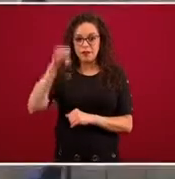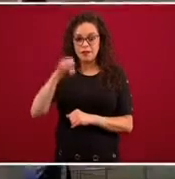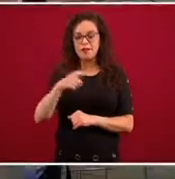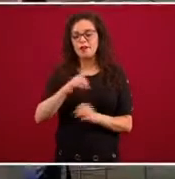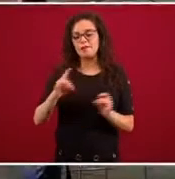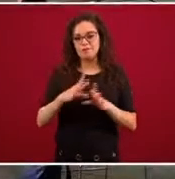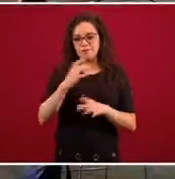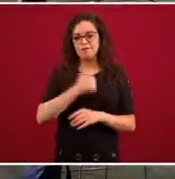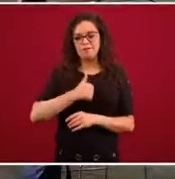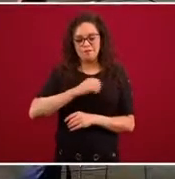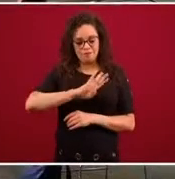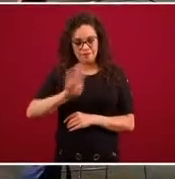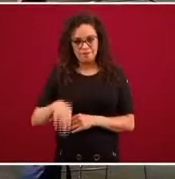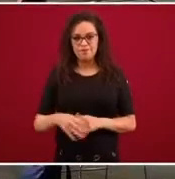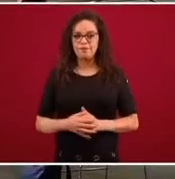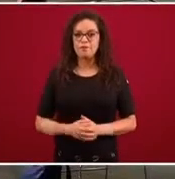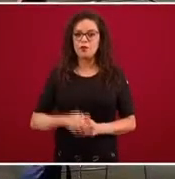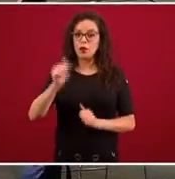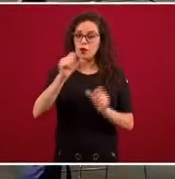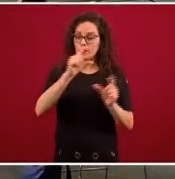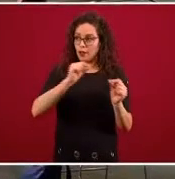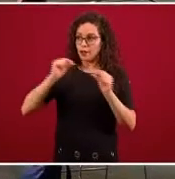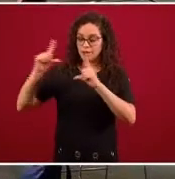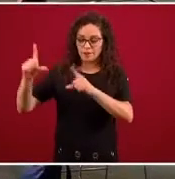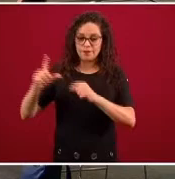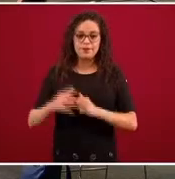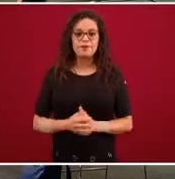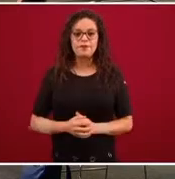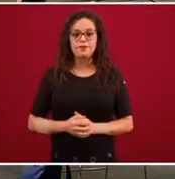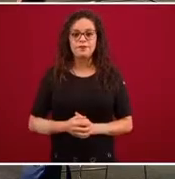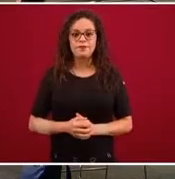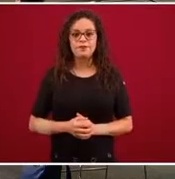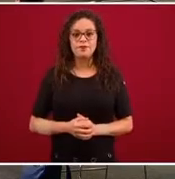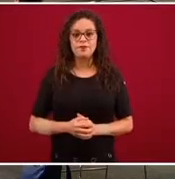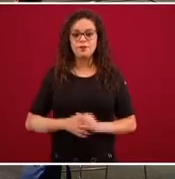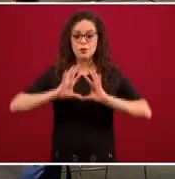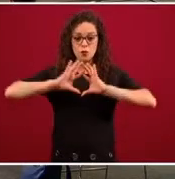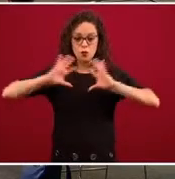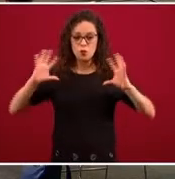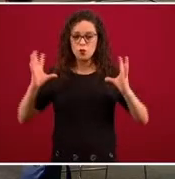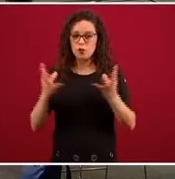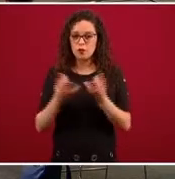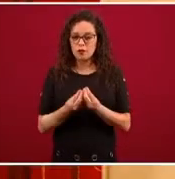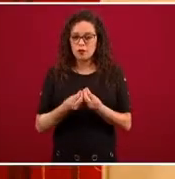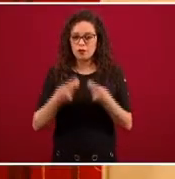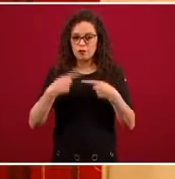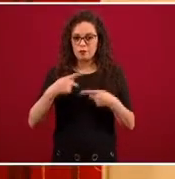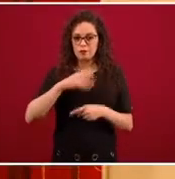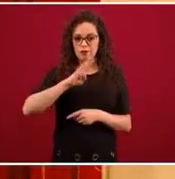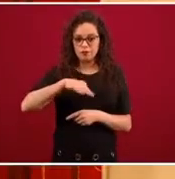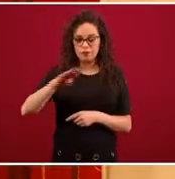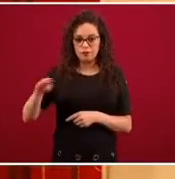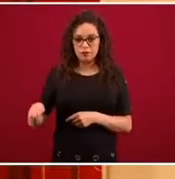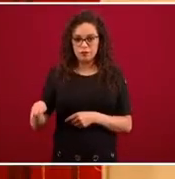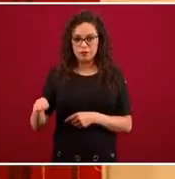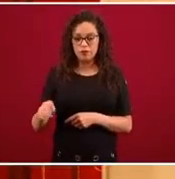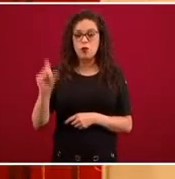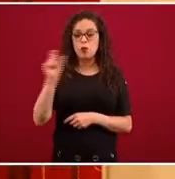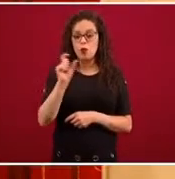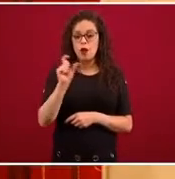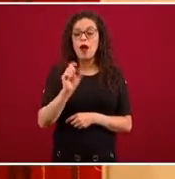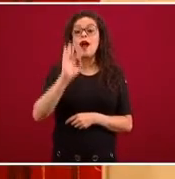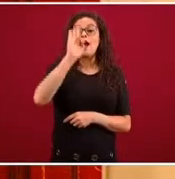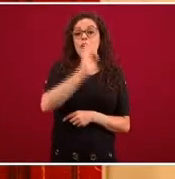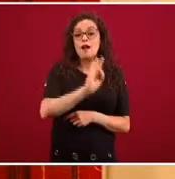la siguiente, por deaths. favor. Aquí Here tenemos are las the defunciones cumulative deaths acumuladas by por date of death. la fecha de defunción,